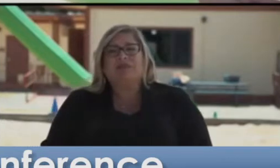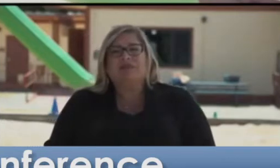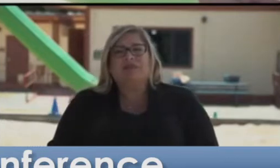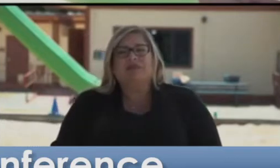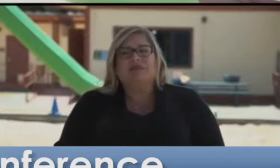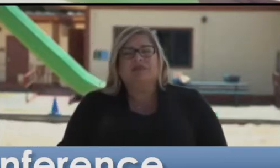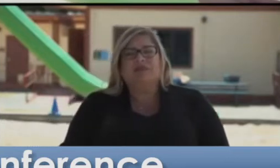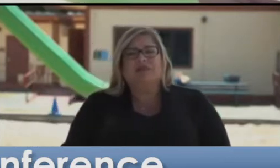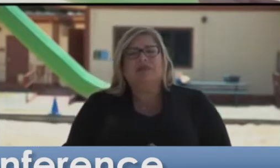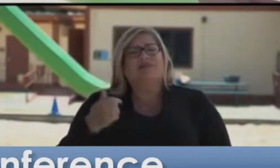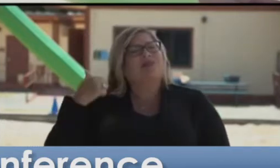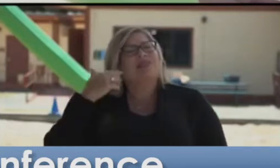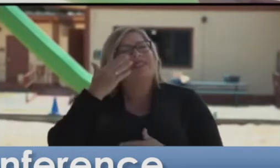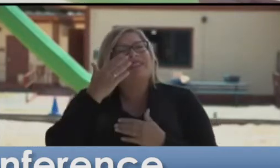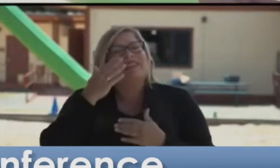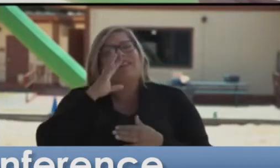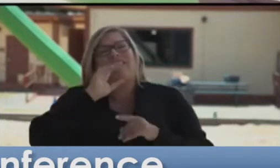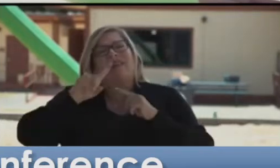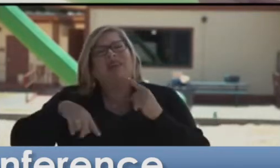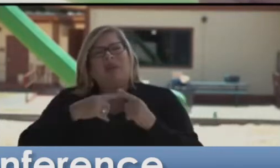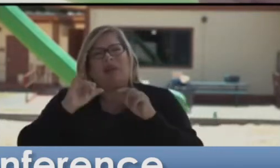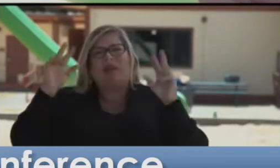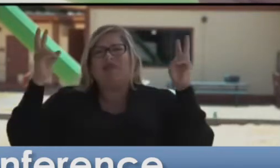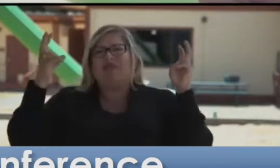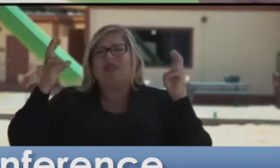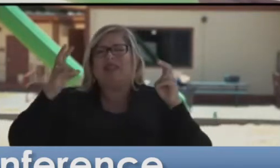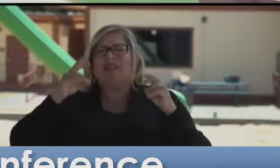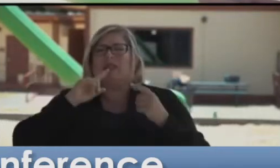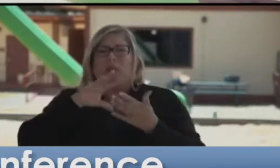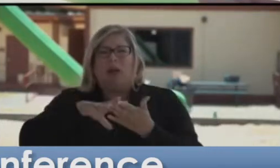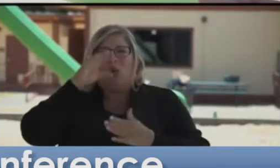phrase learning loss because they said you can't lose something you